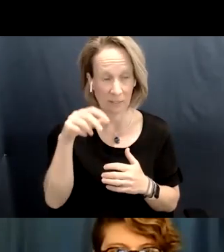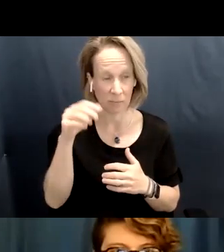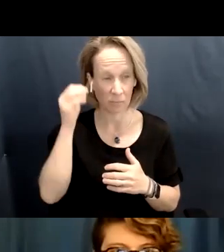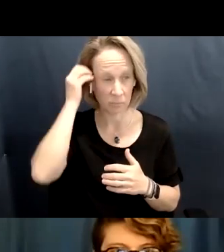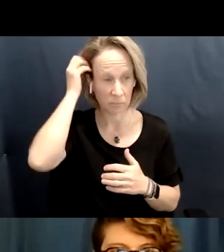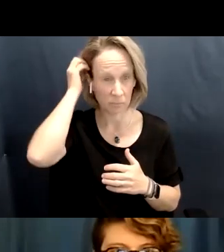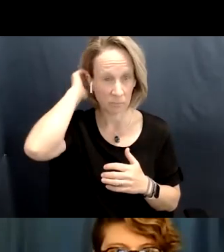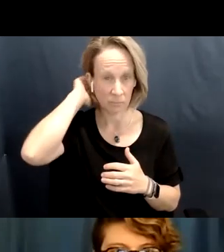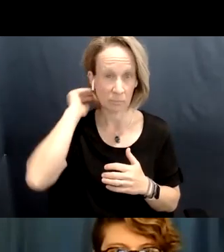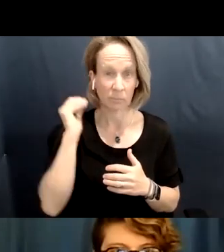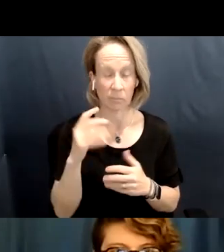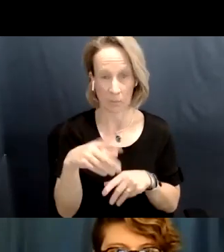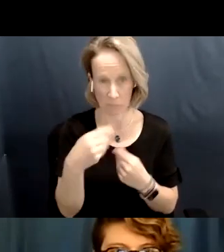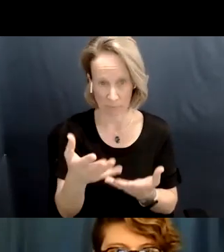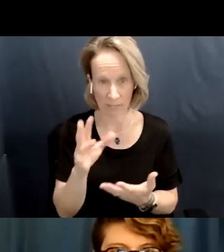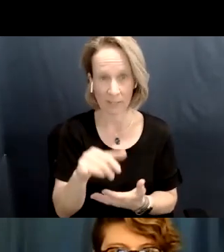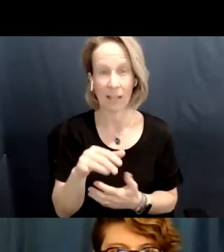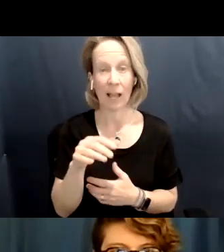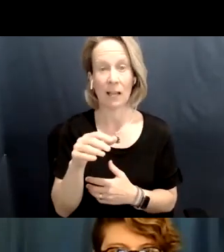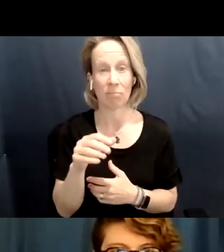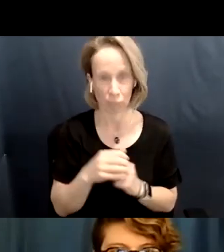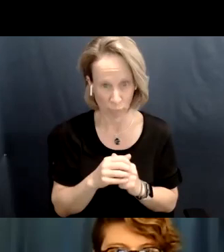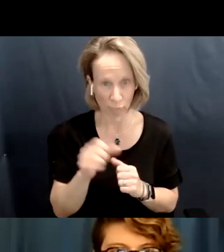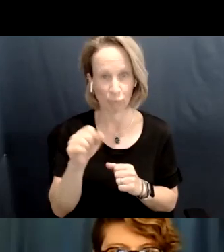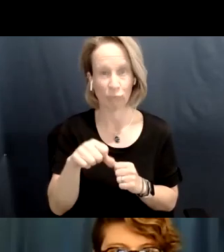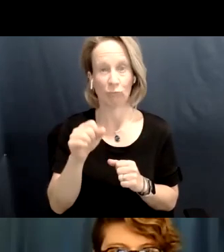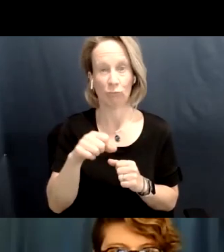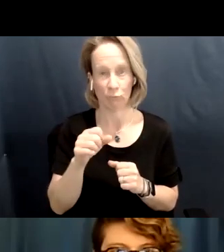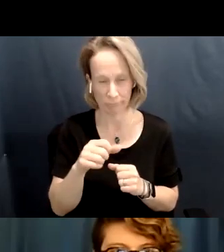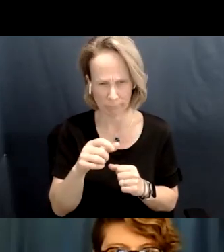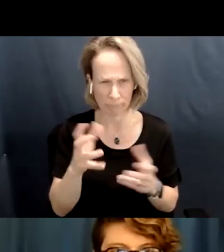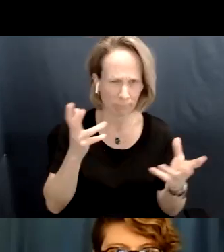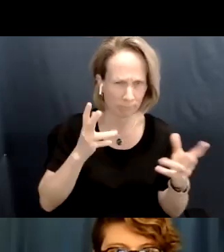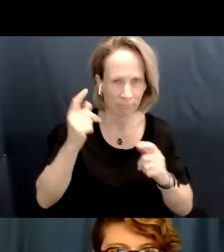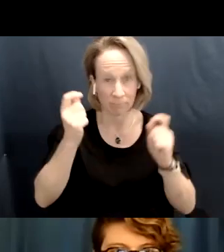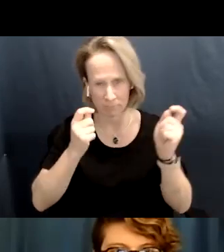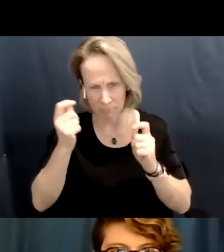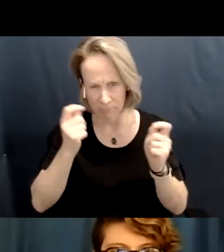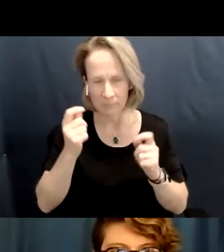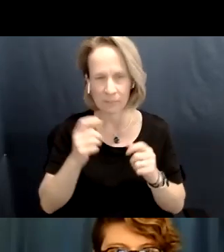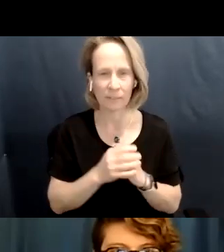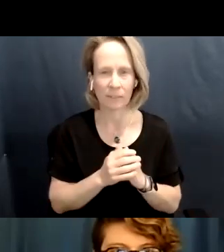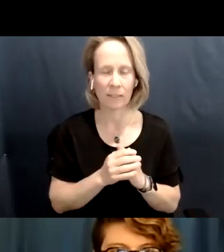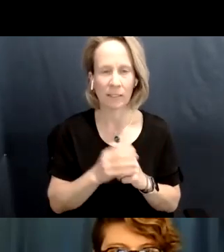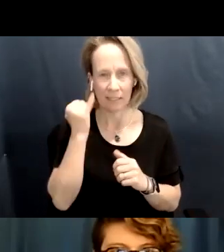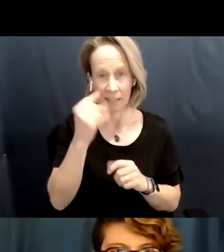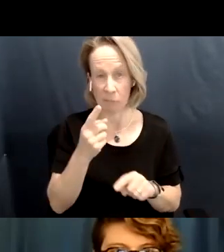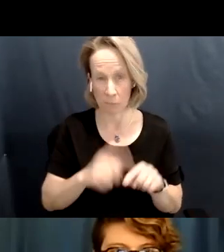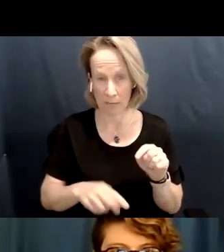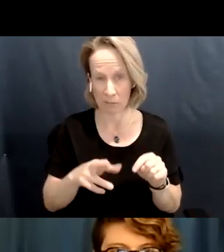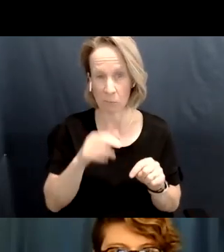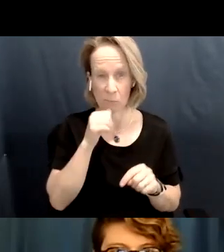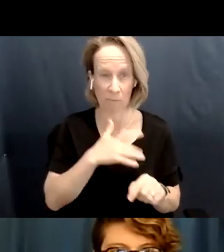that nonverbal emotional support to the person, we would want folks to have videos on, but no worries if you're not able to or don't feel